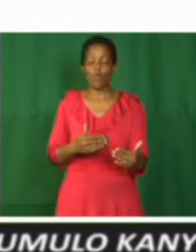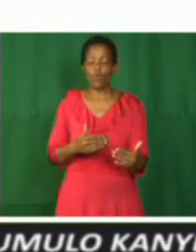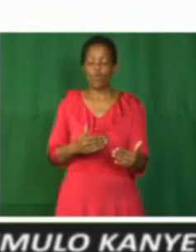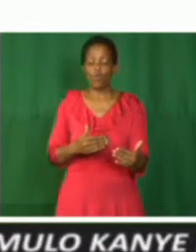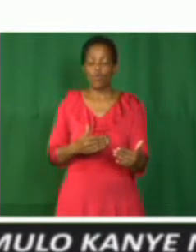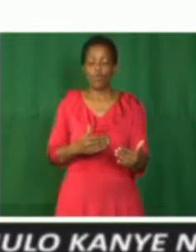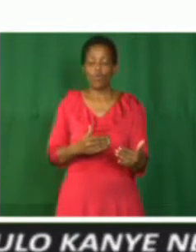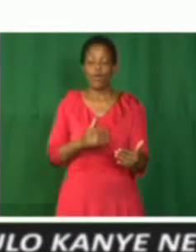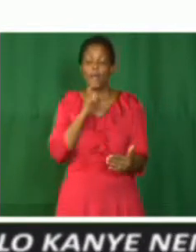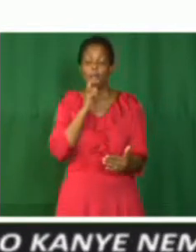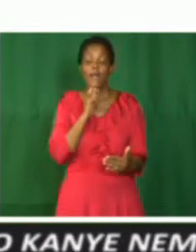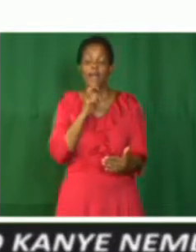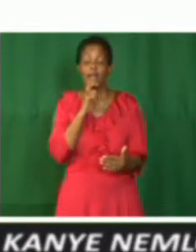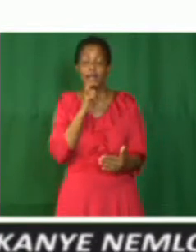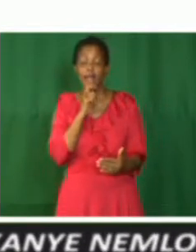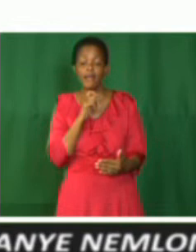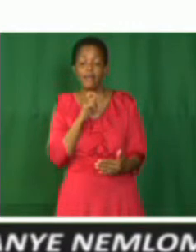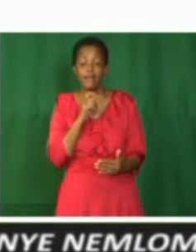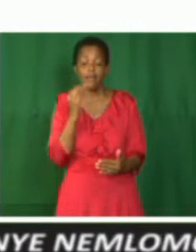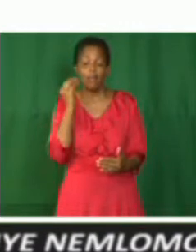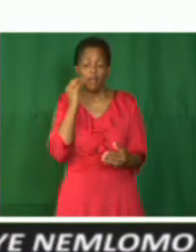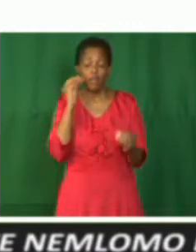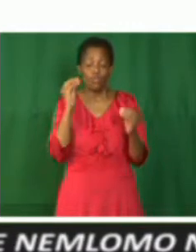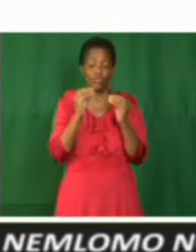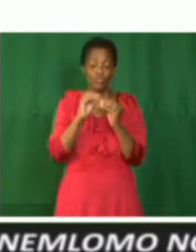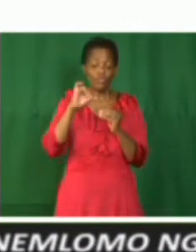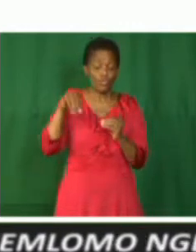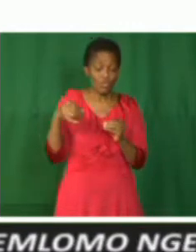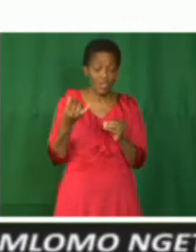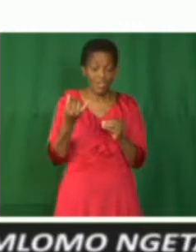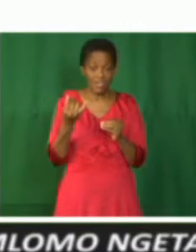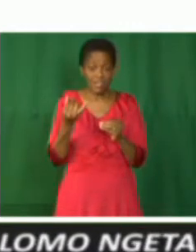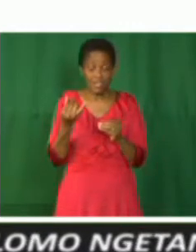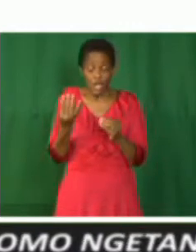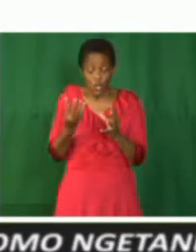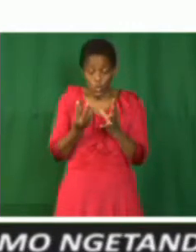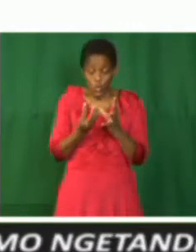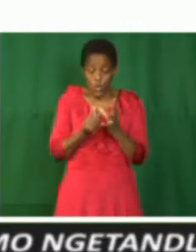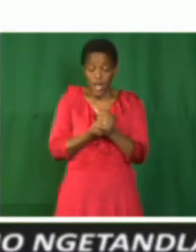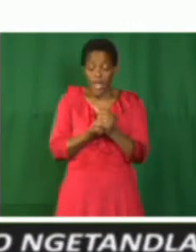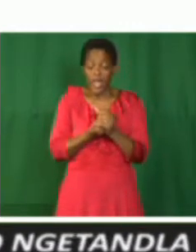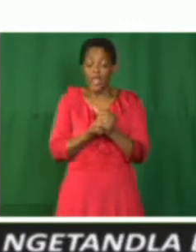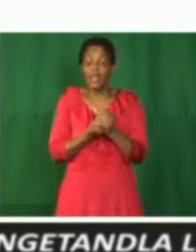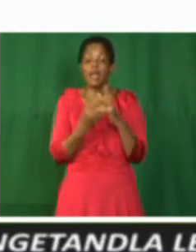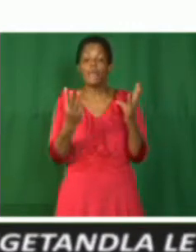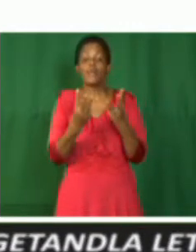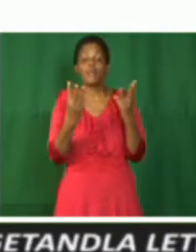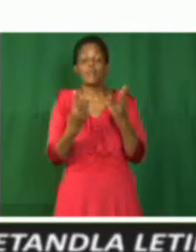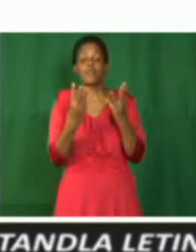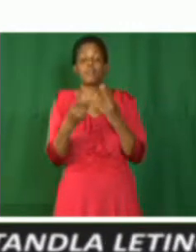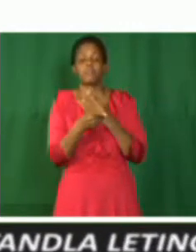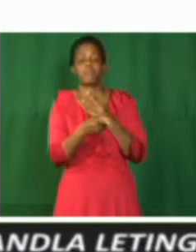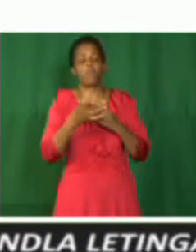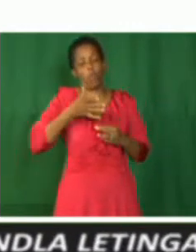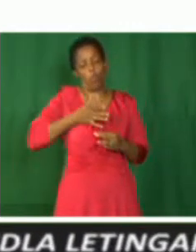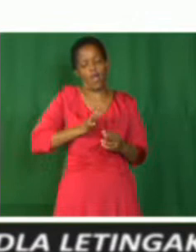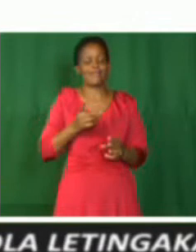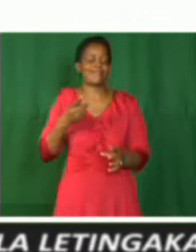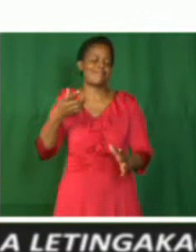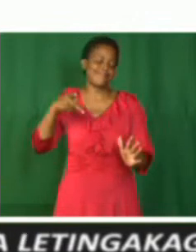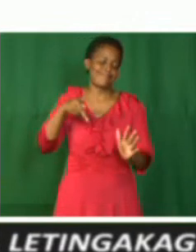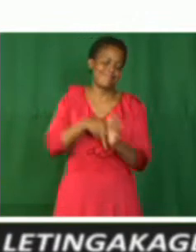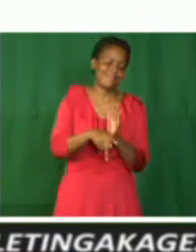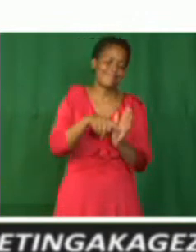Judas Iscariot conspiring with or associating himself with the people that wanted to kill